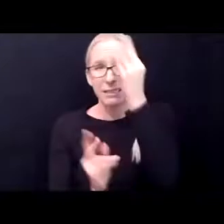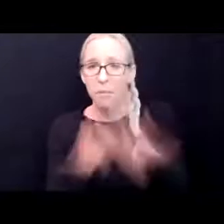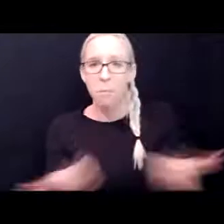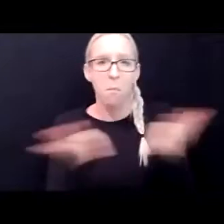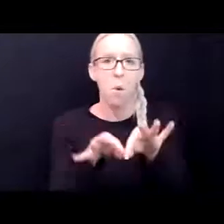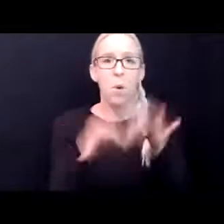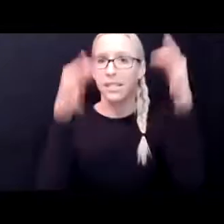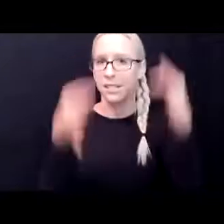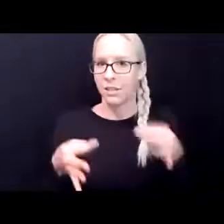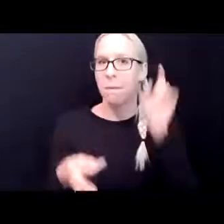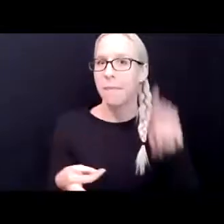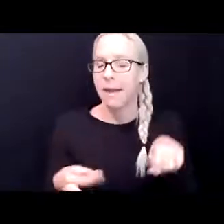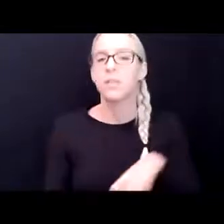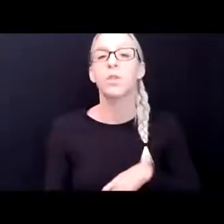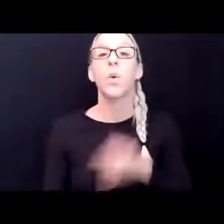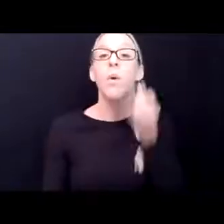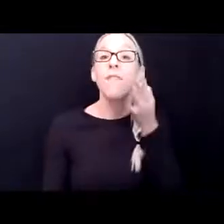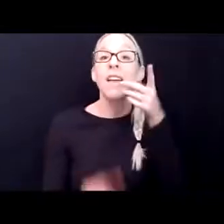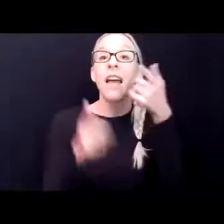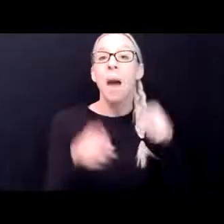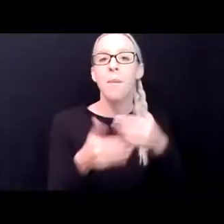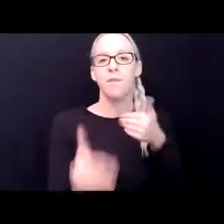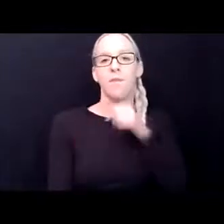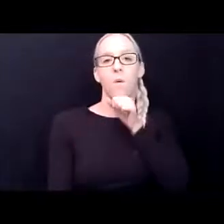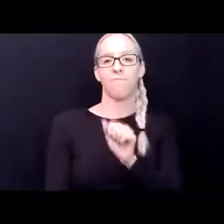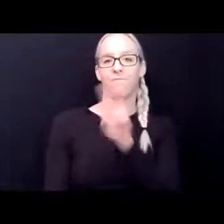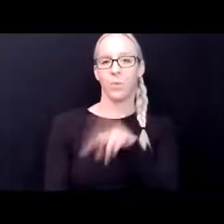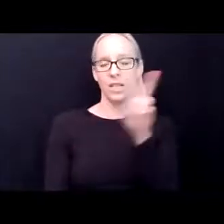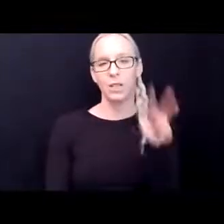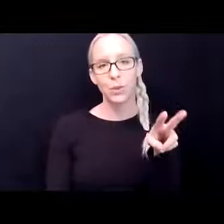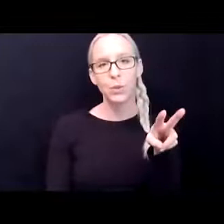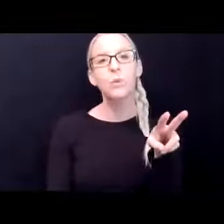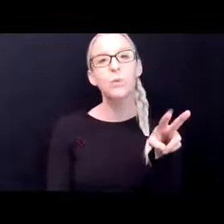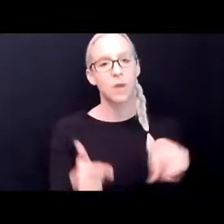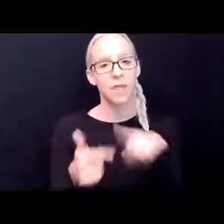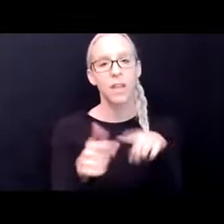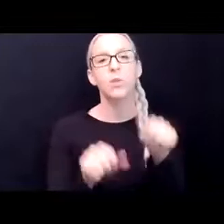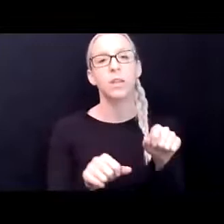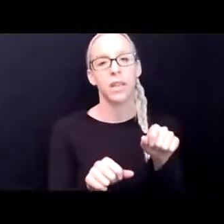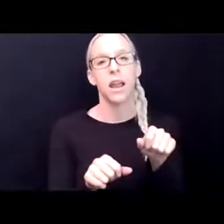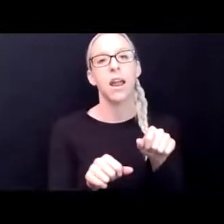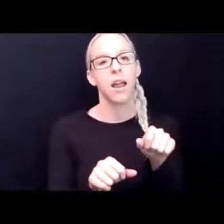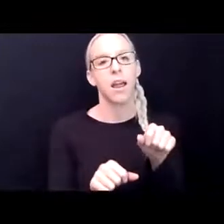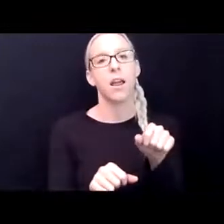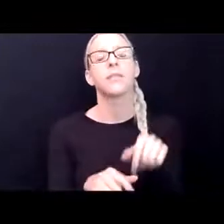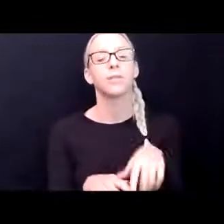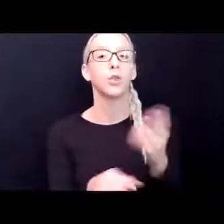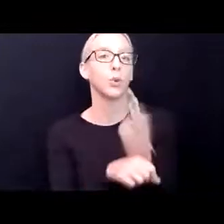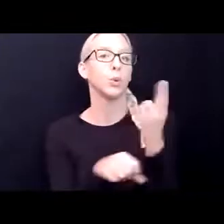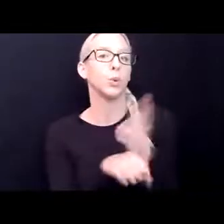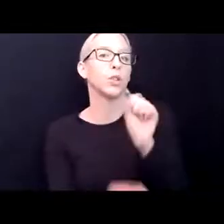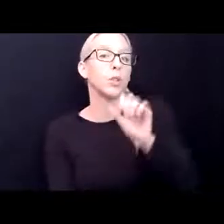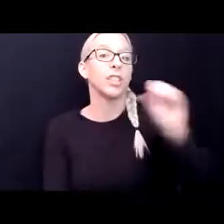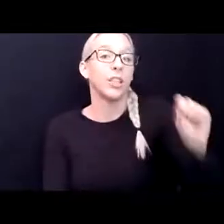beneficiary's disability occurred prior to age 22, they can draw on a Social Security check based upon their